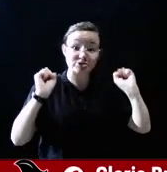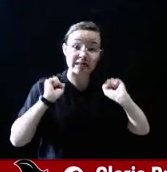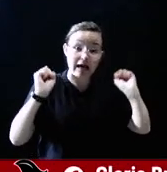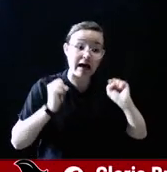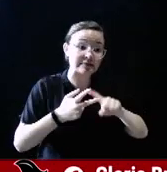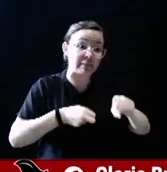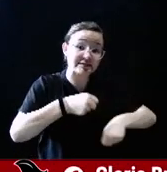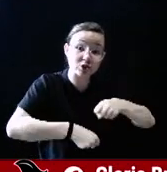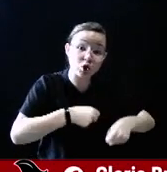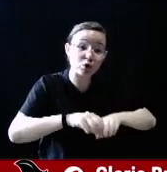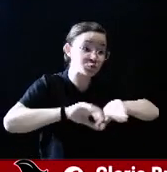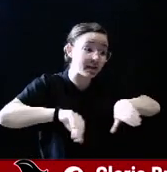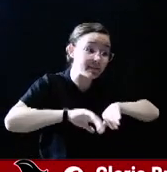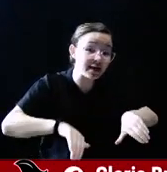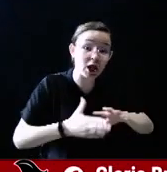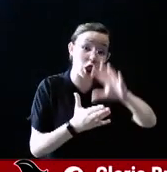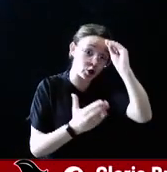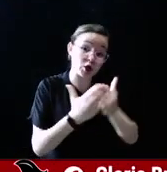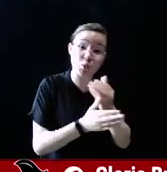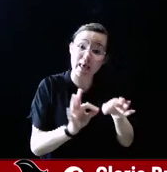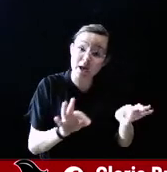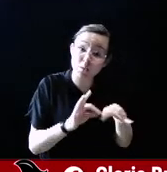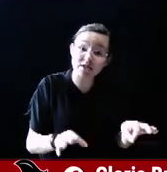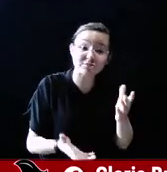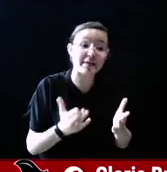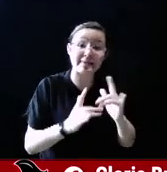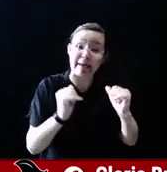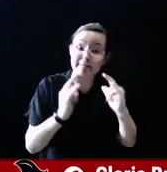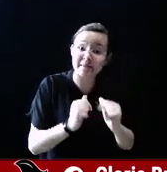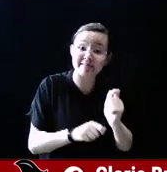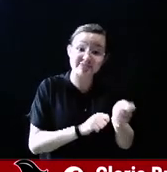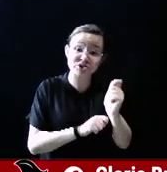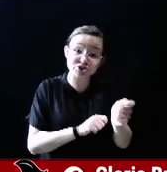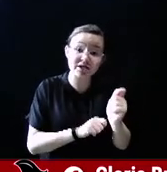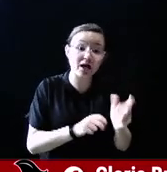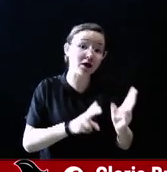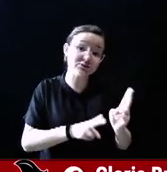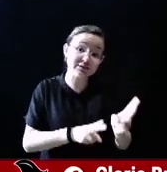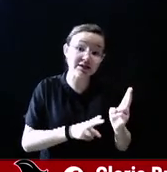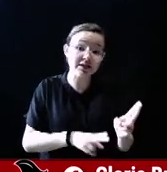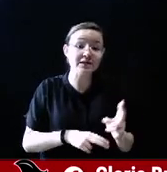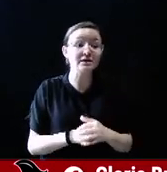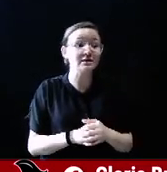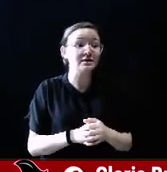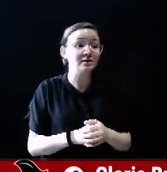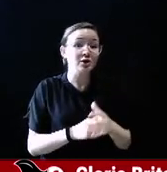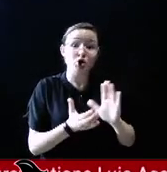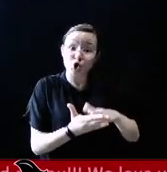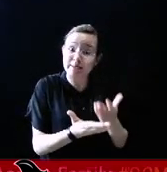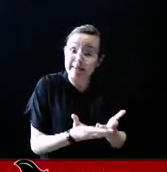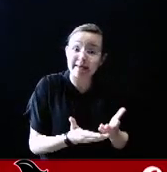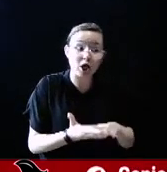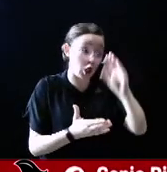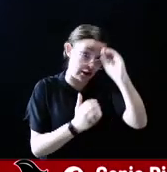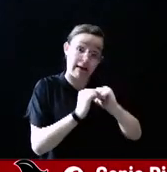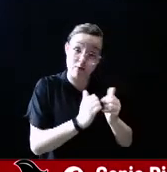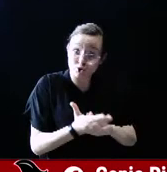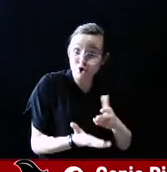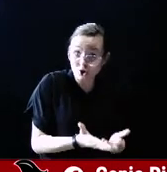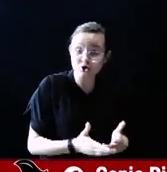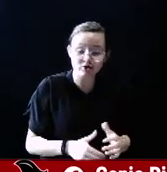exercising, bicycling, swimming, learning a new language, maybe camping, fishing, hunting, cooking, or learning to